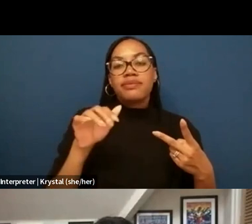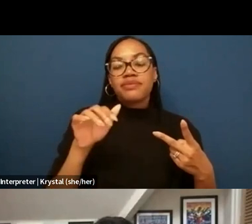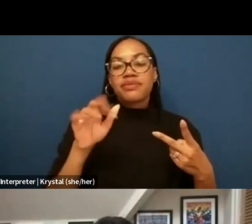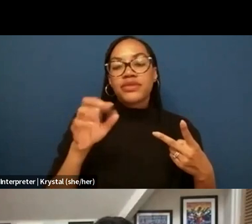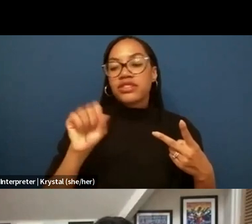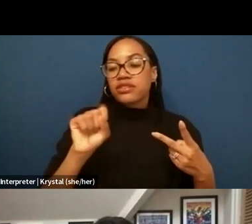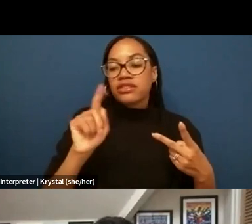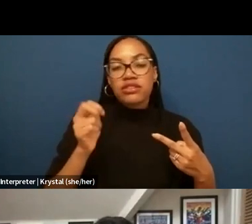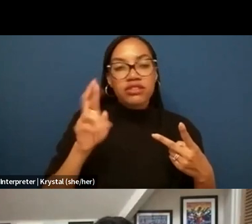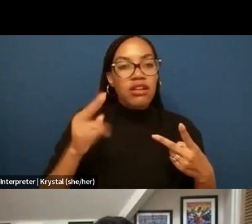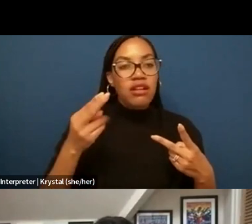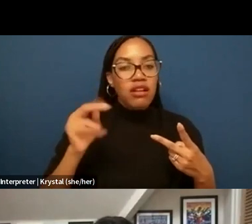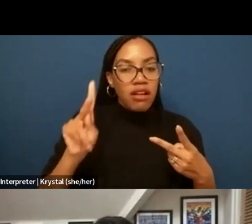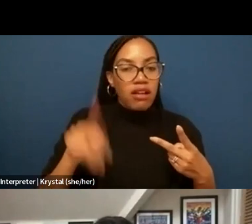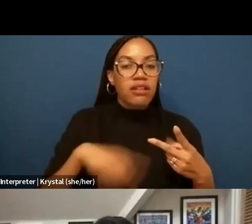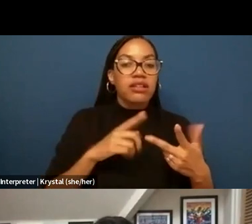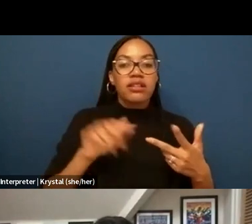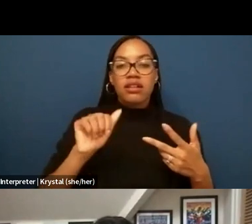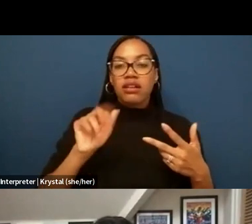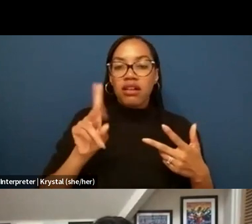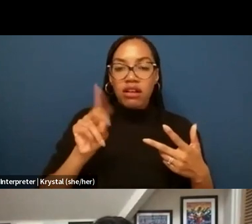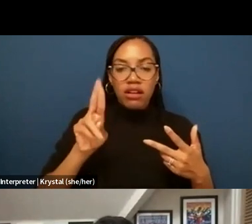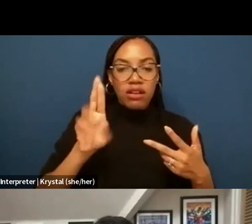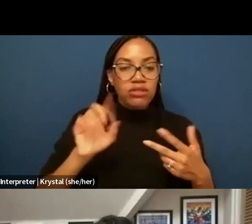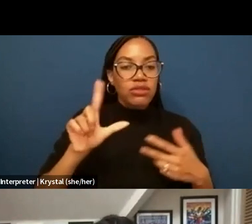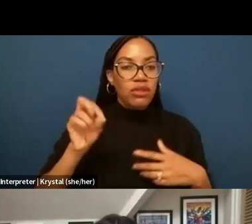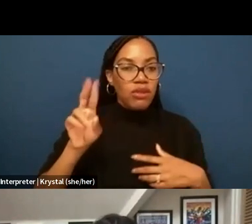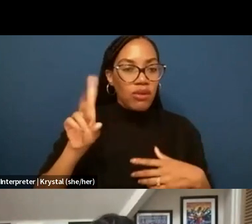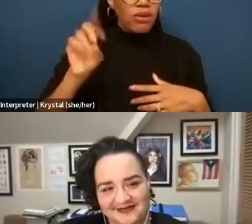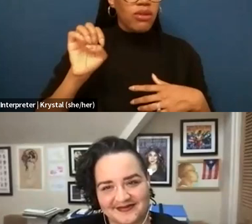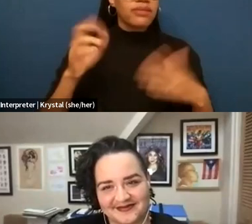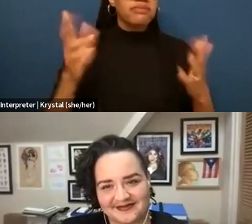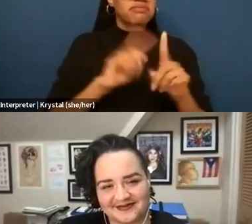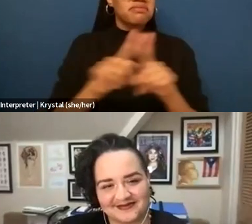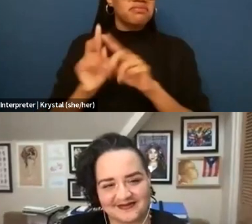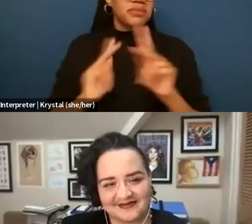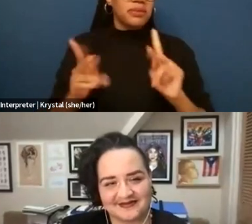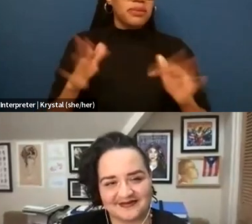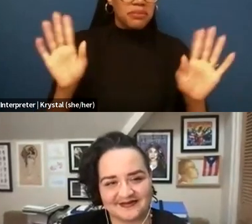really inspired me and led me to this work. So I will stop there.